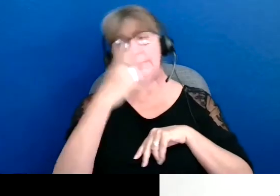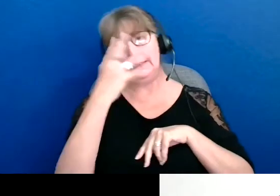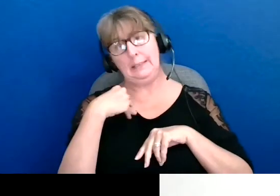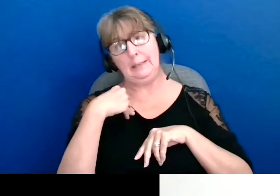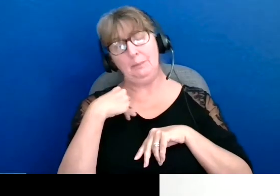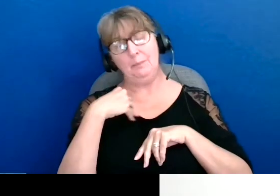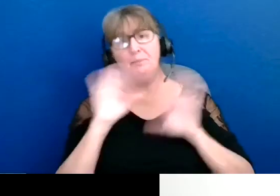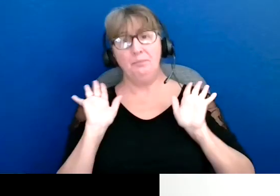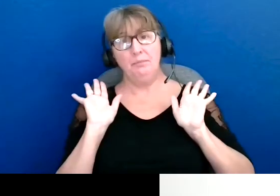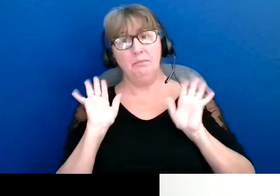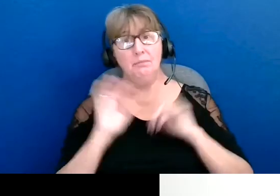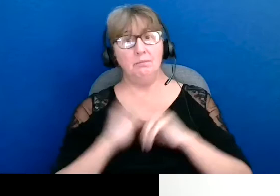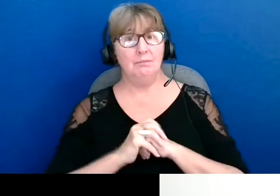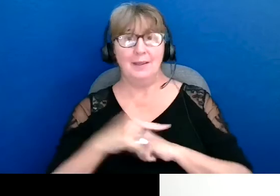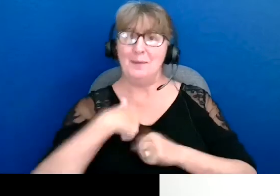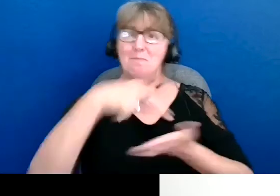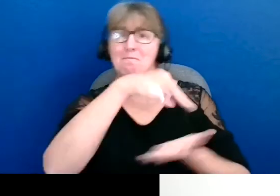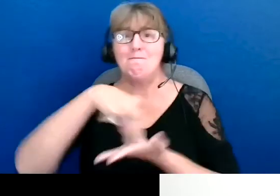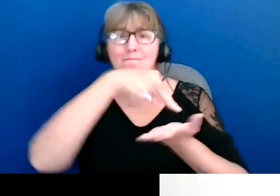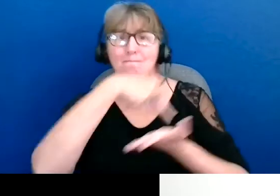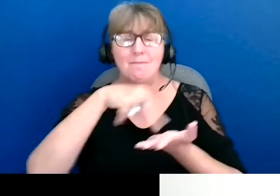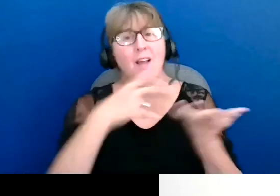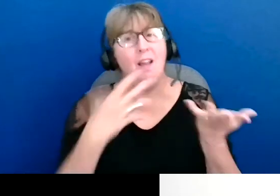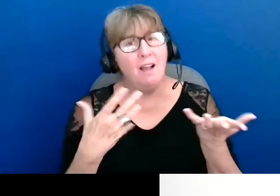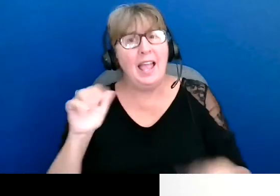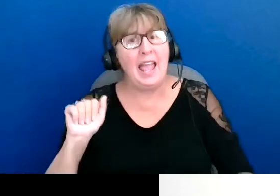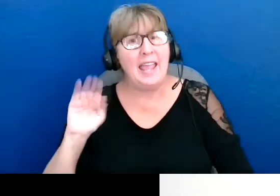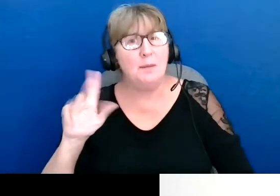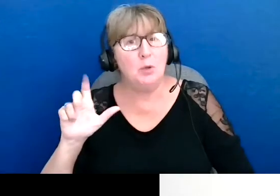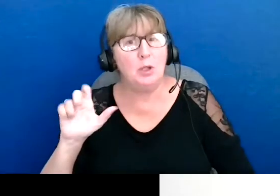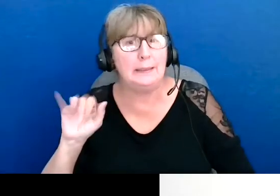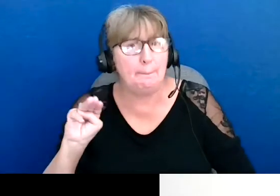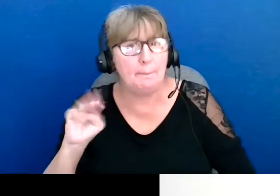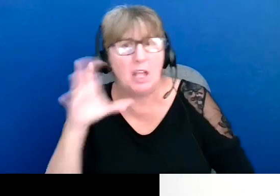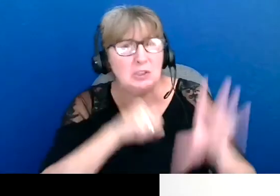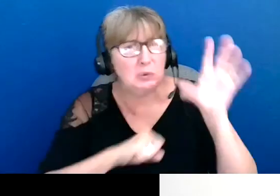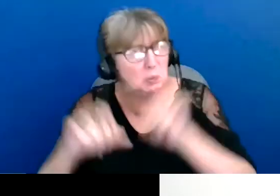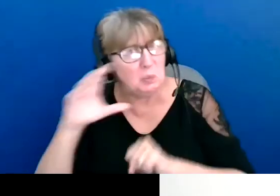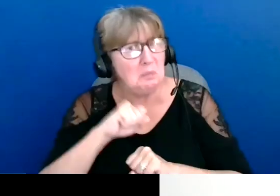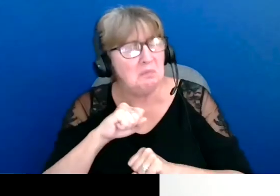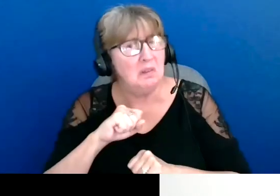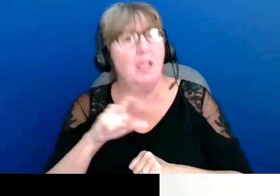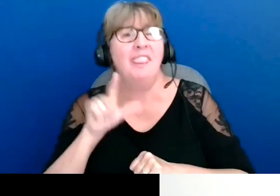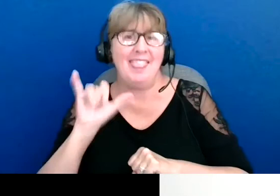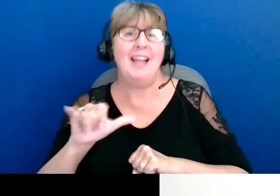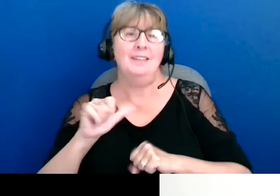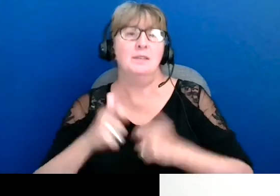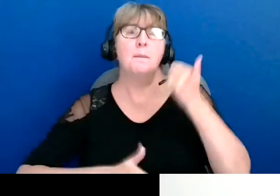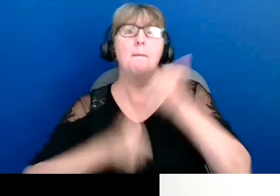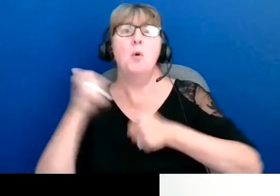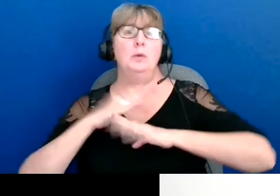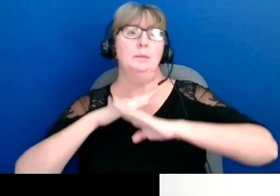I'm dancing. So ableism, these assumptions, those are the biggest barriers.